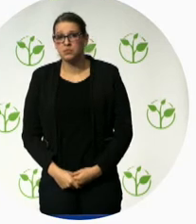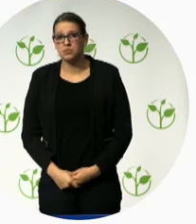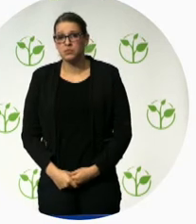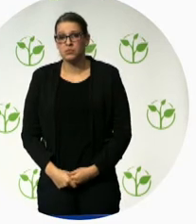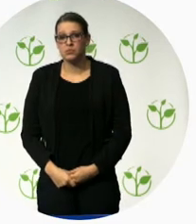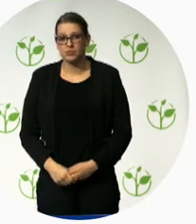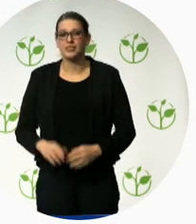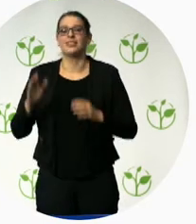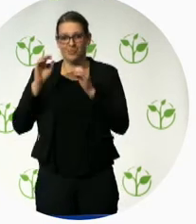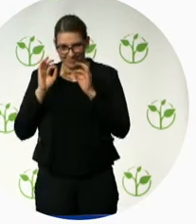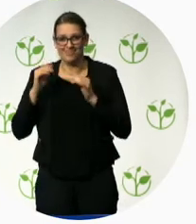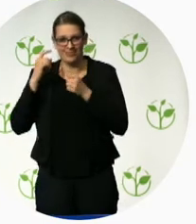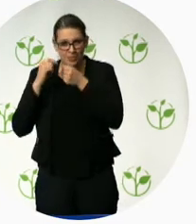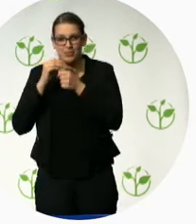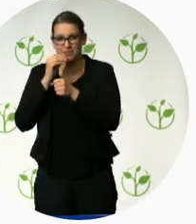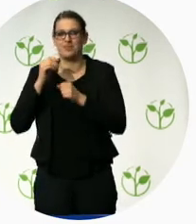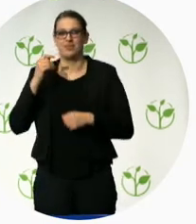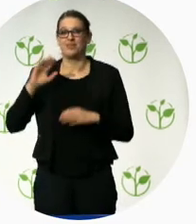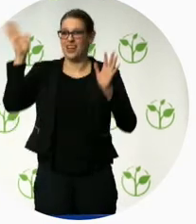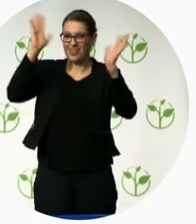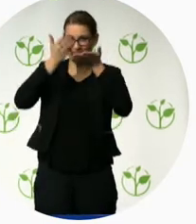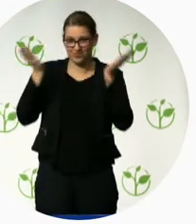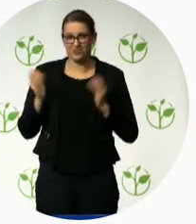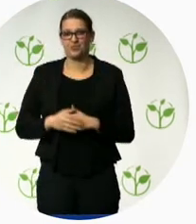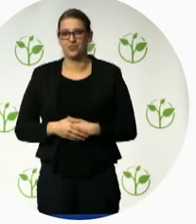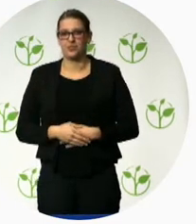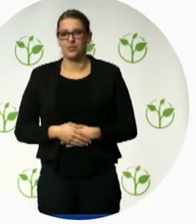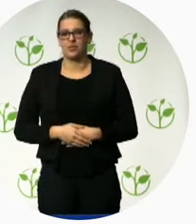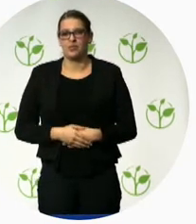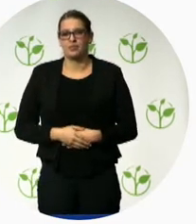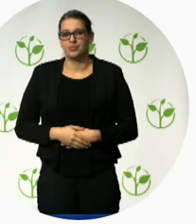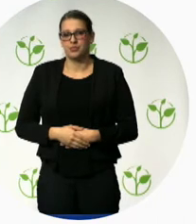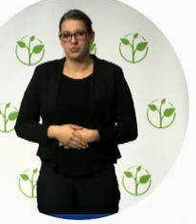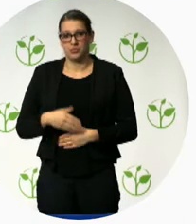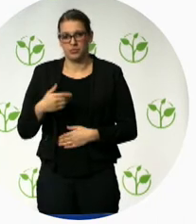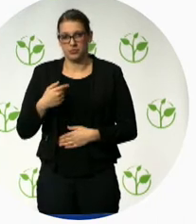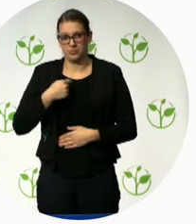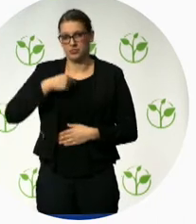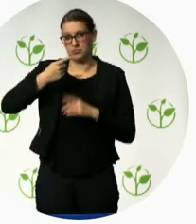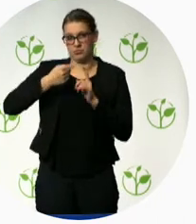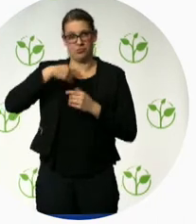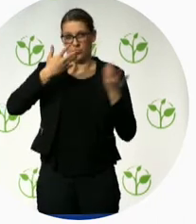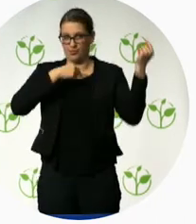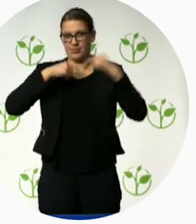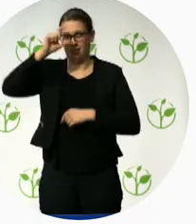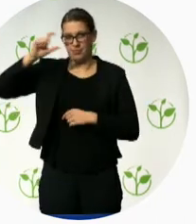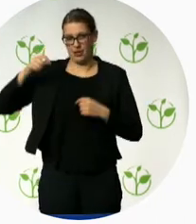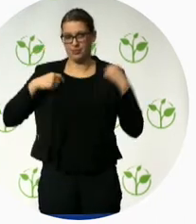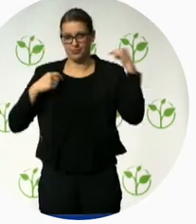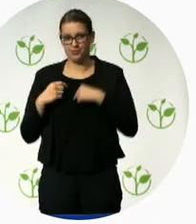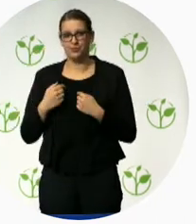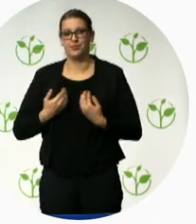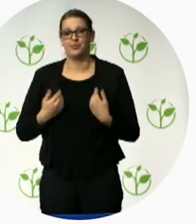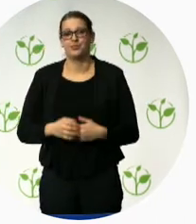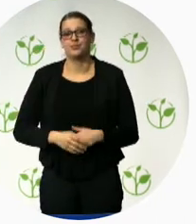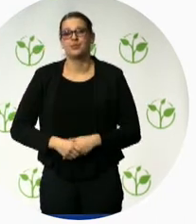Hello, everybody. This is Dr. Birendra Raj Pokhrel from Nepal. I would like to contribute